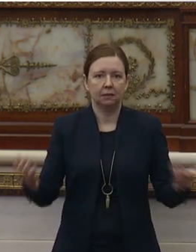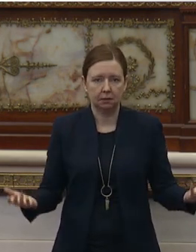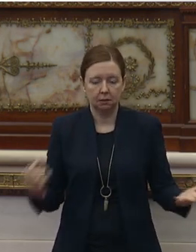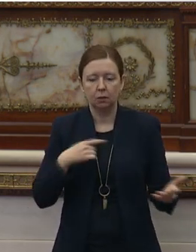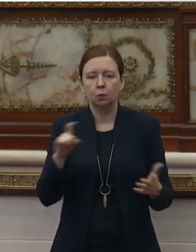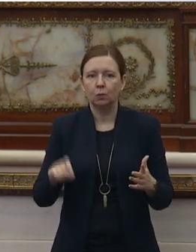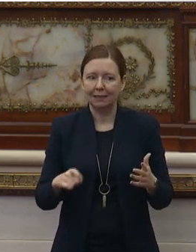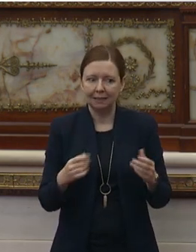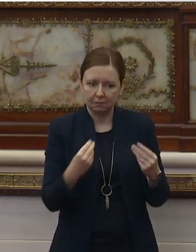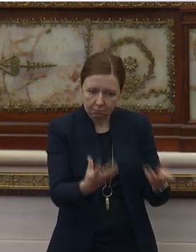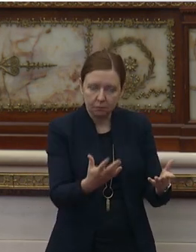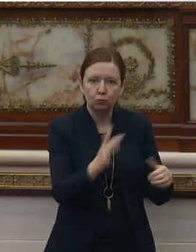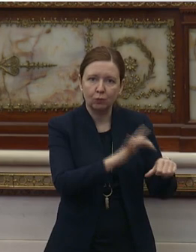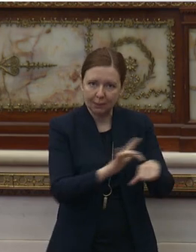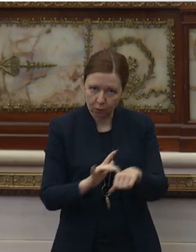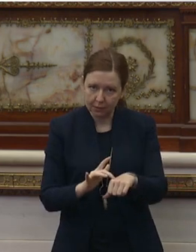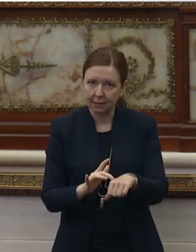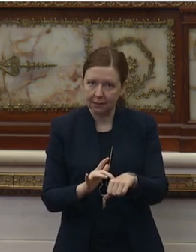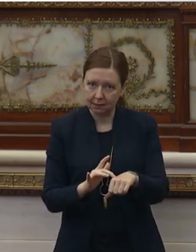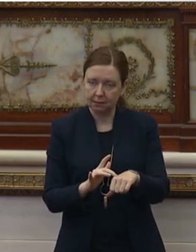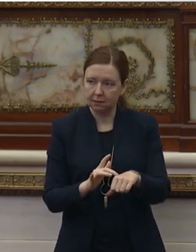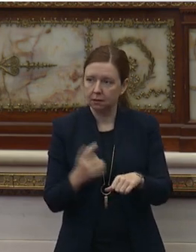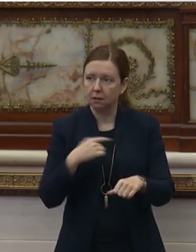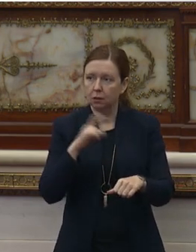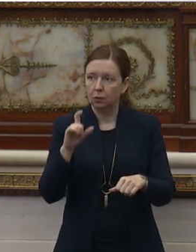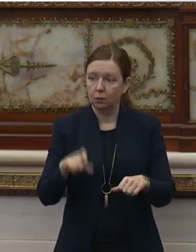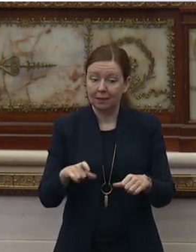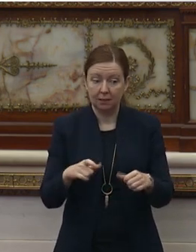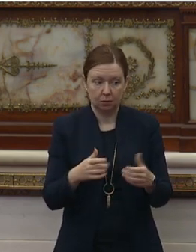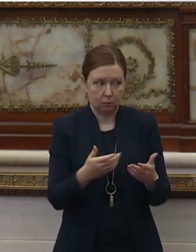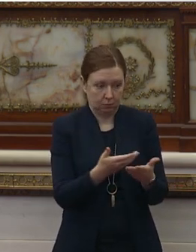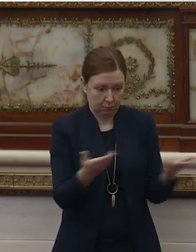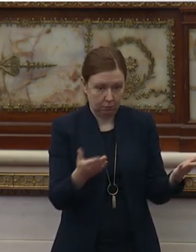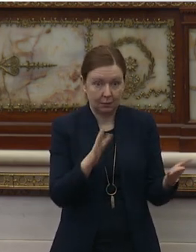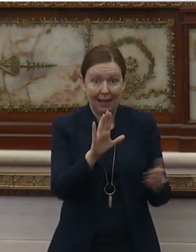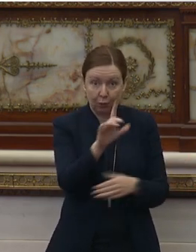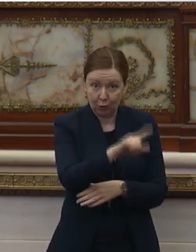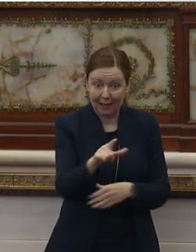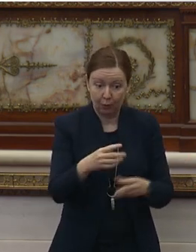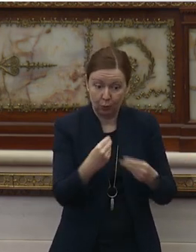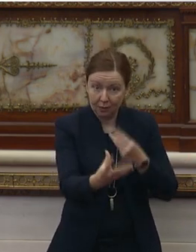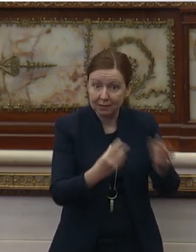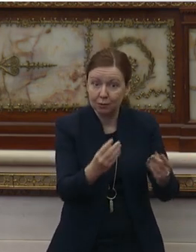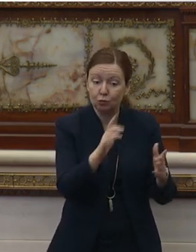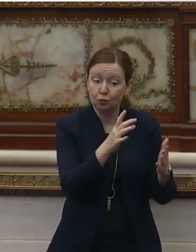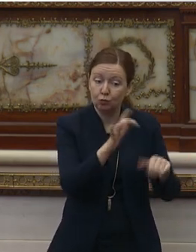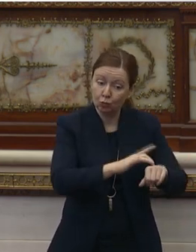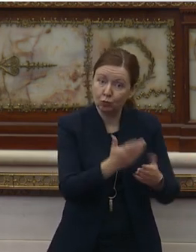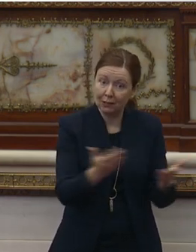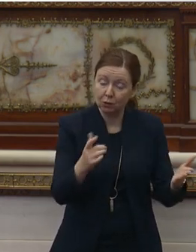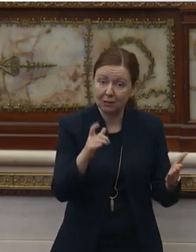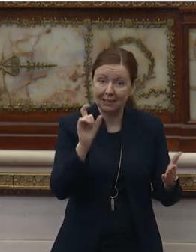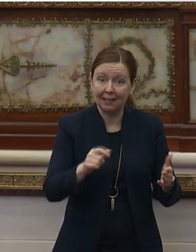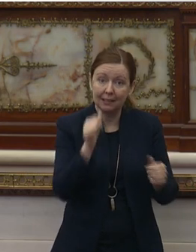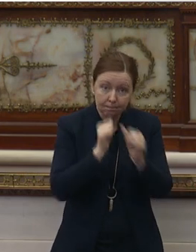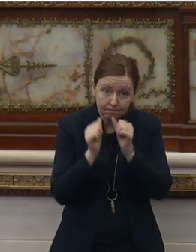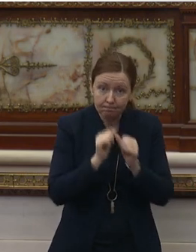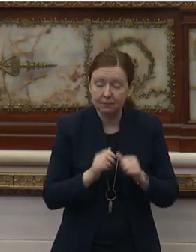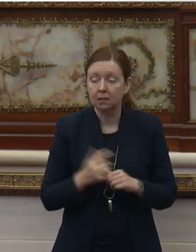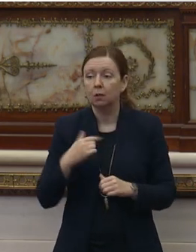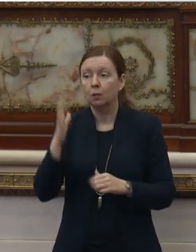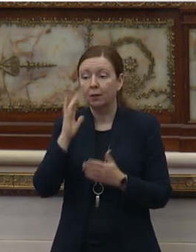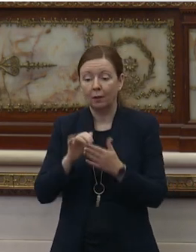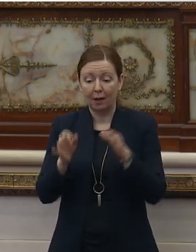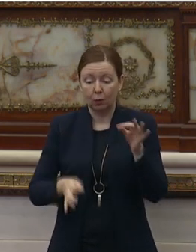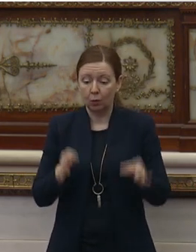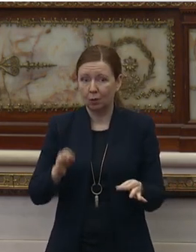to get them the resources. We need to get them and their landlords the resources that they need to weather this. We know that our